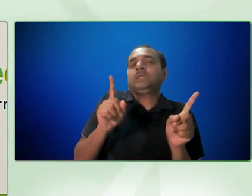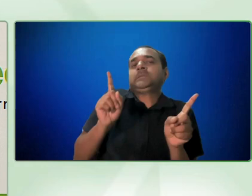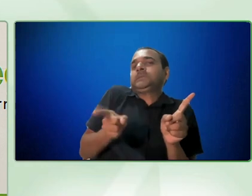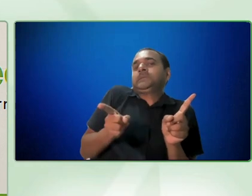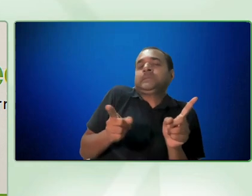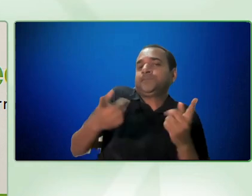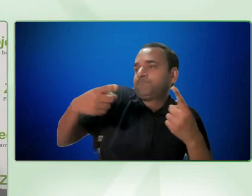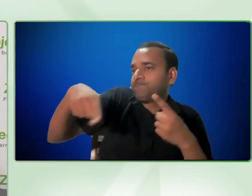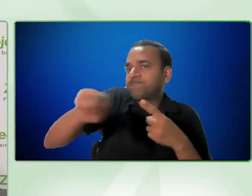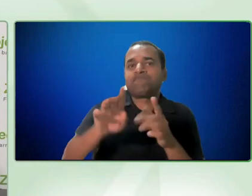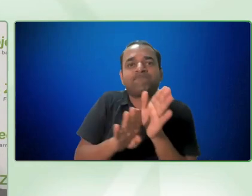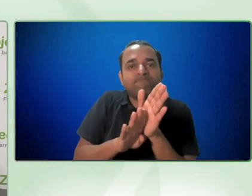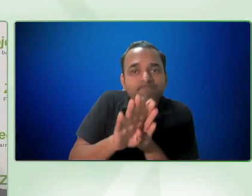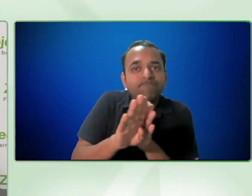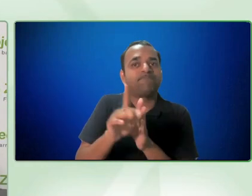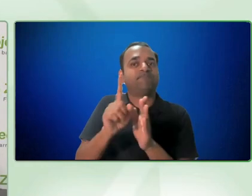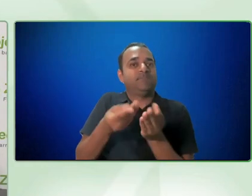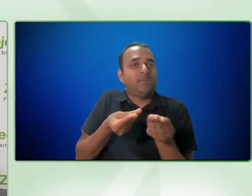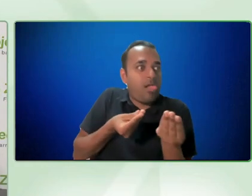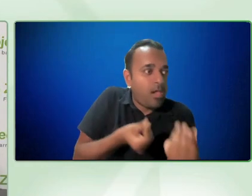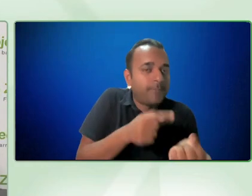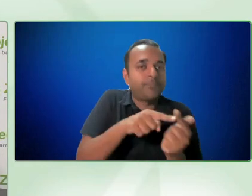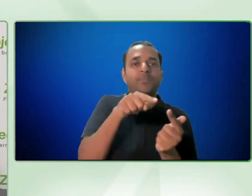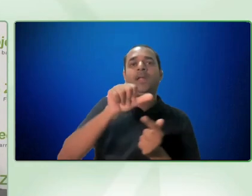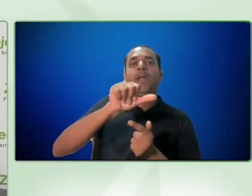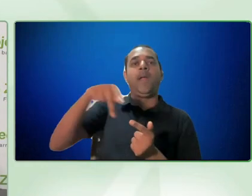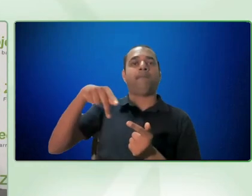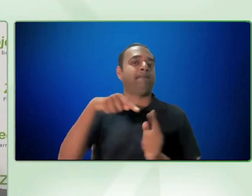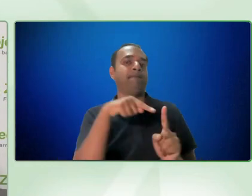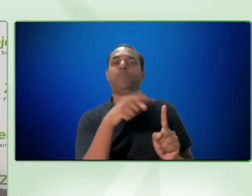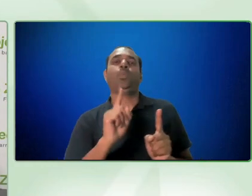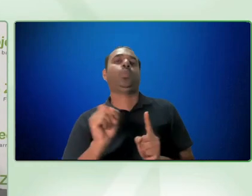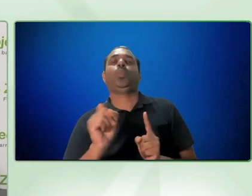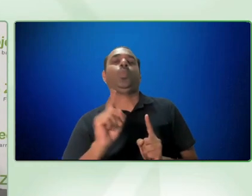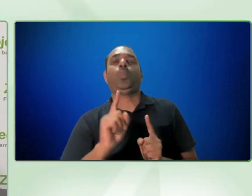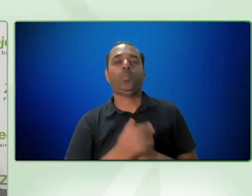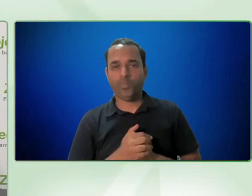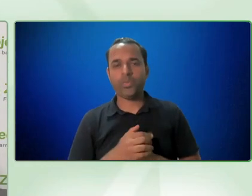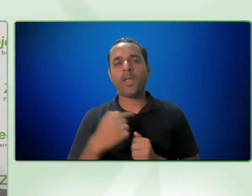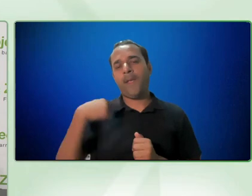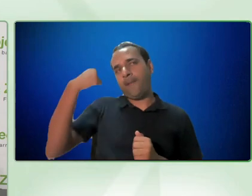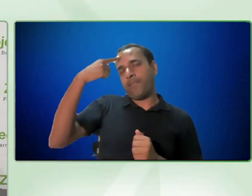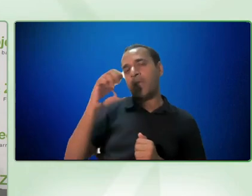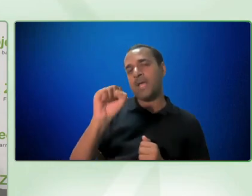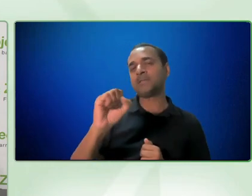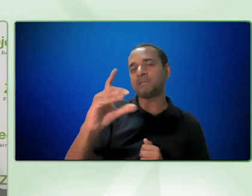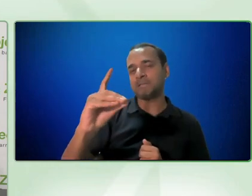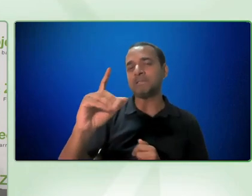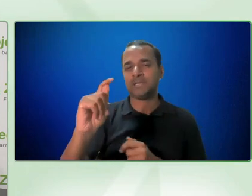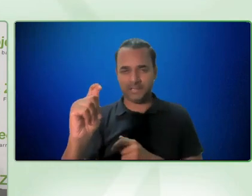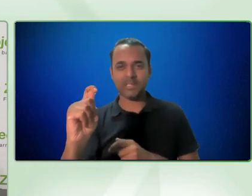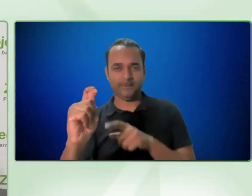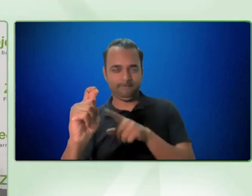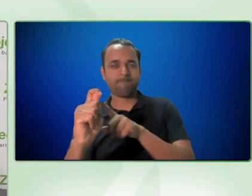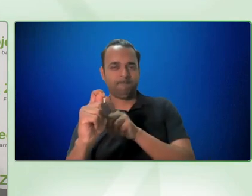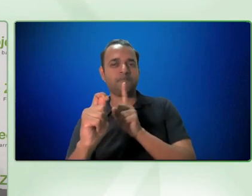yes. And could you tell me a little bit about some of the